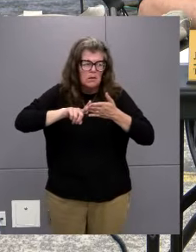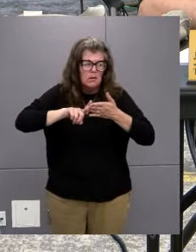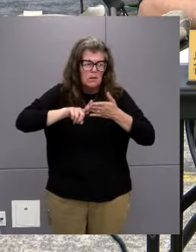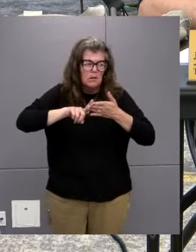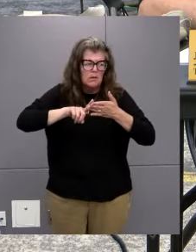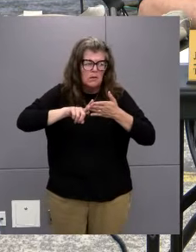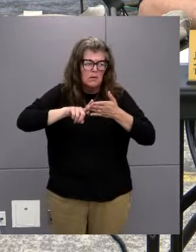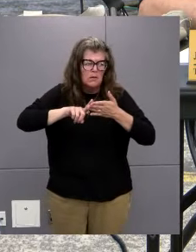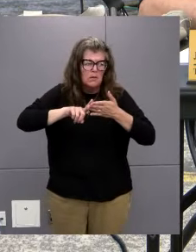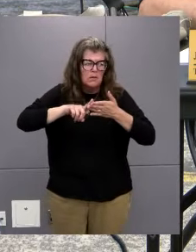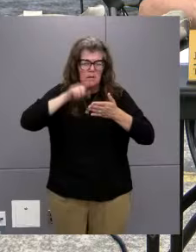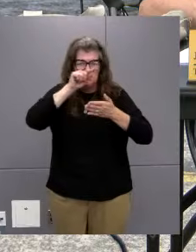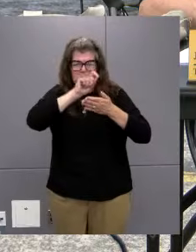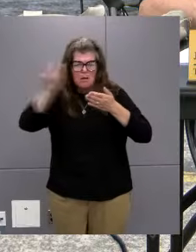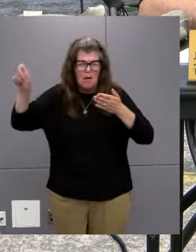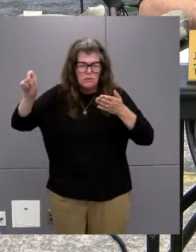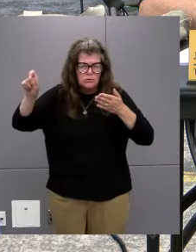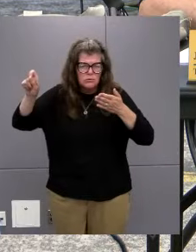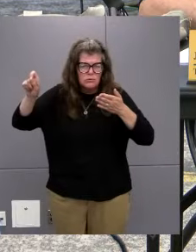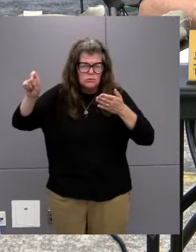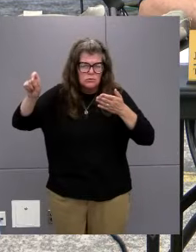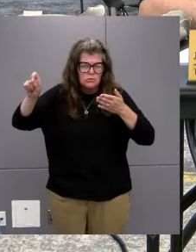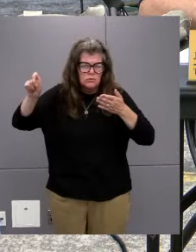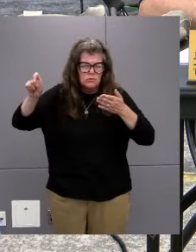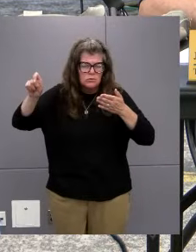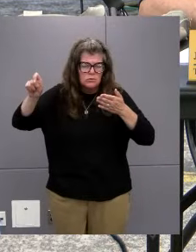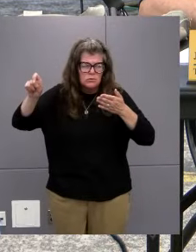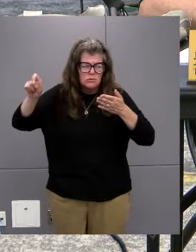slash audit committee. Okay, what does the